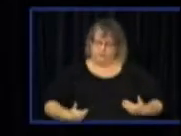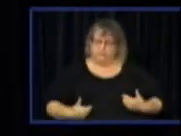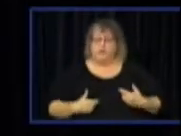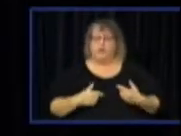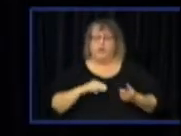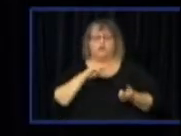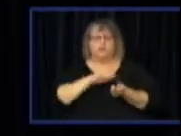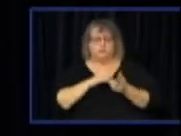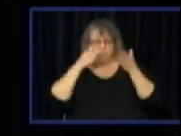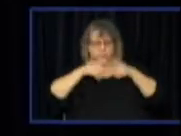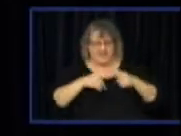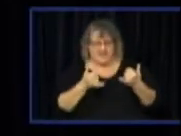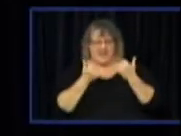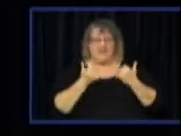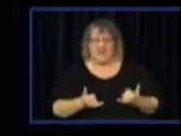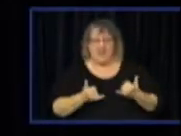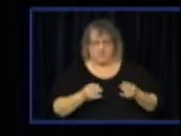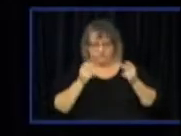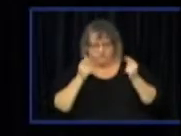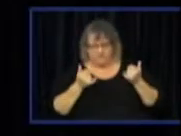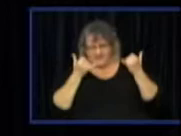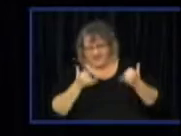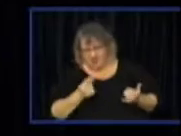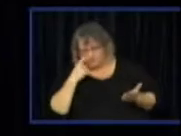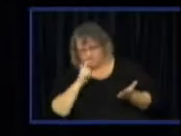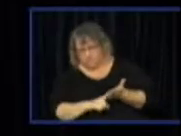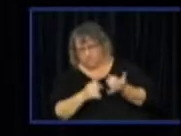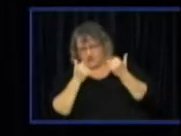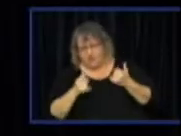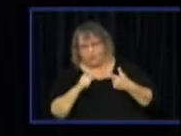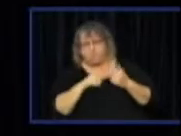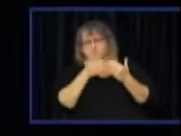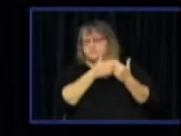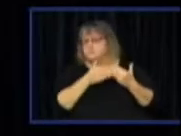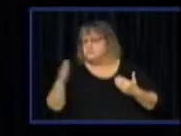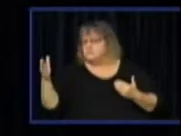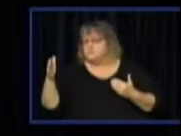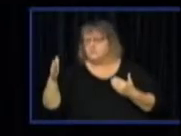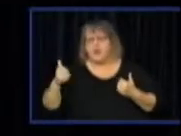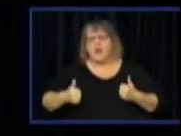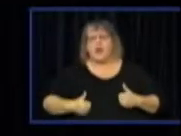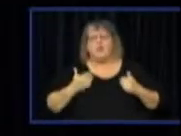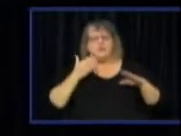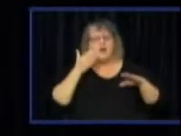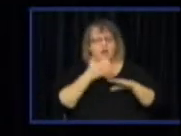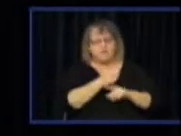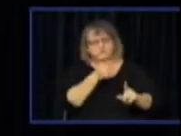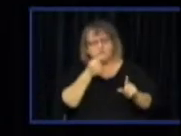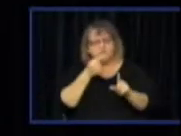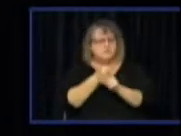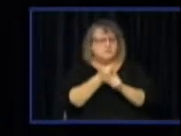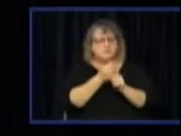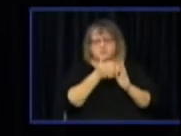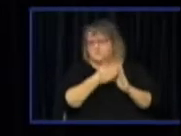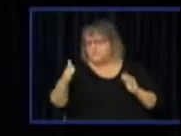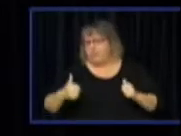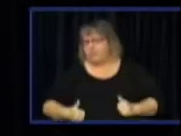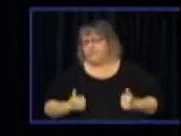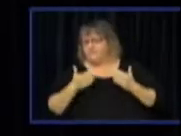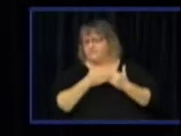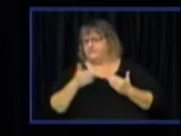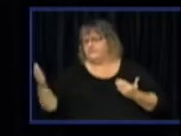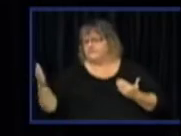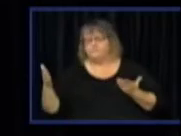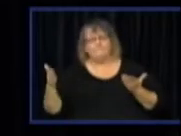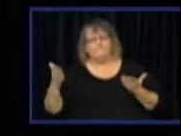focus on the acute treatment of the disease, but the chronic disability that people have and how they're living with that